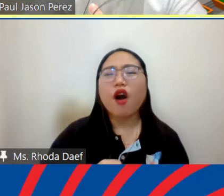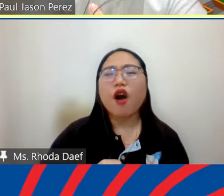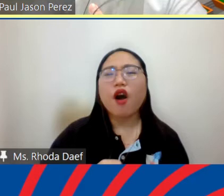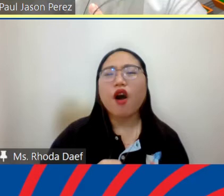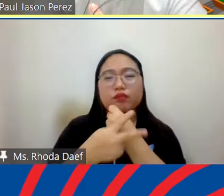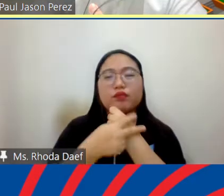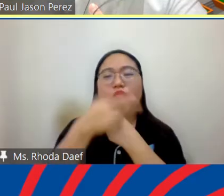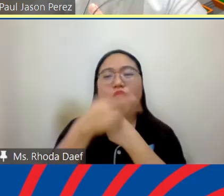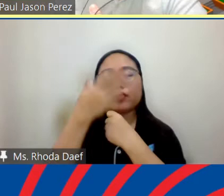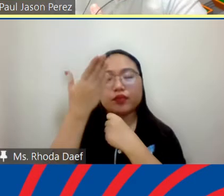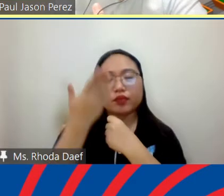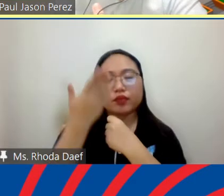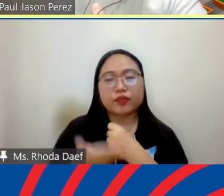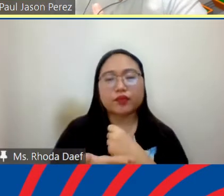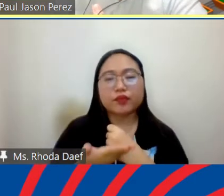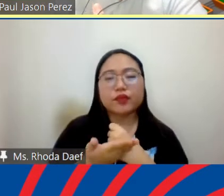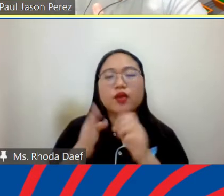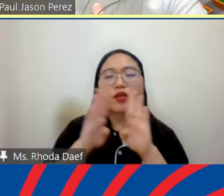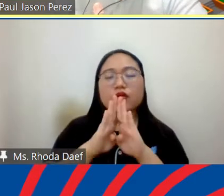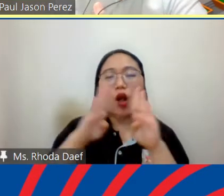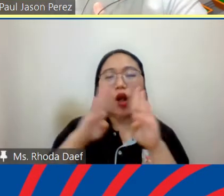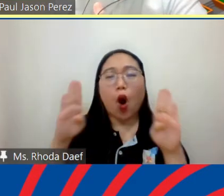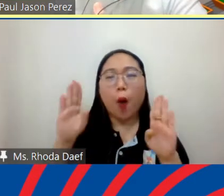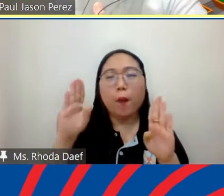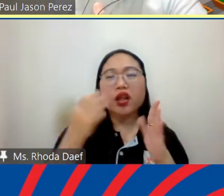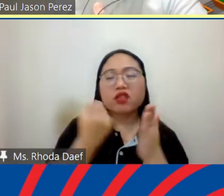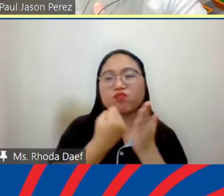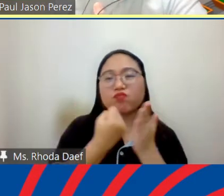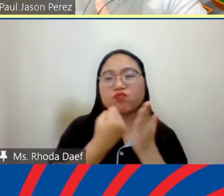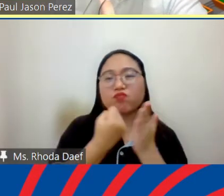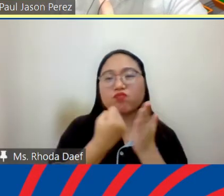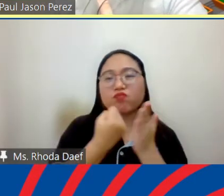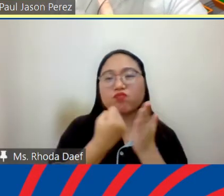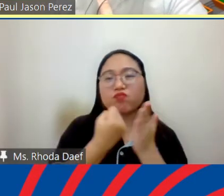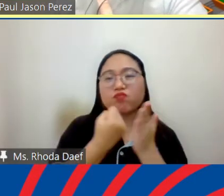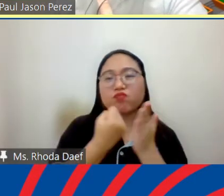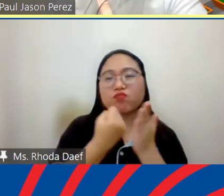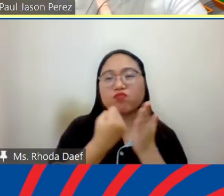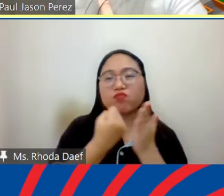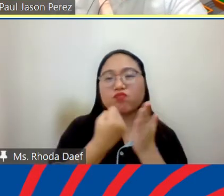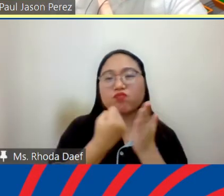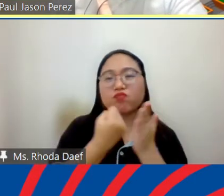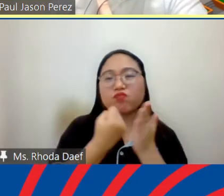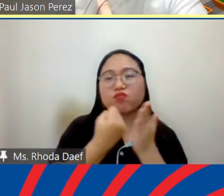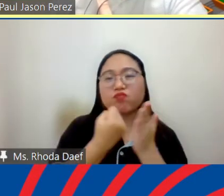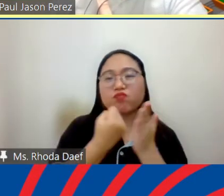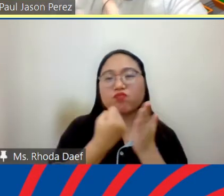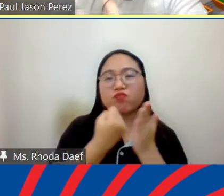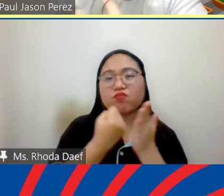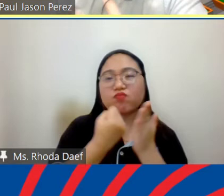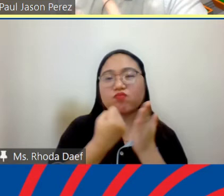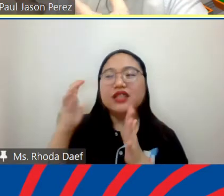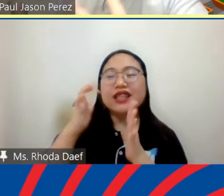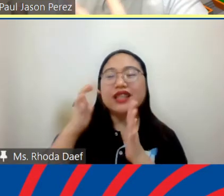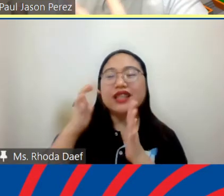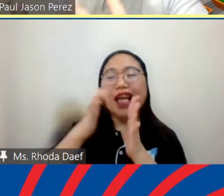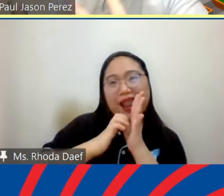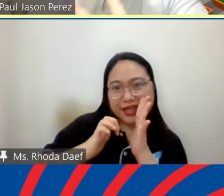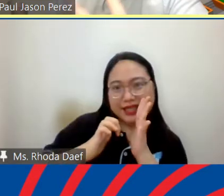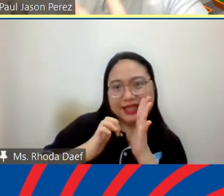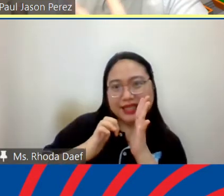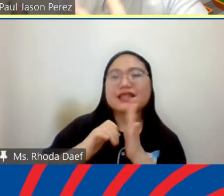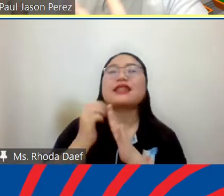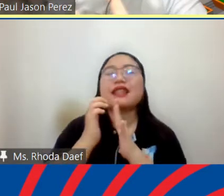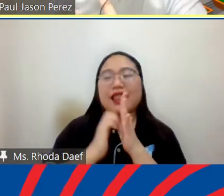formats are open source formats and lossless formats. So when you hear lossless, again,